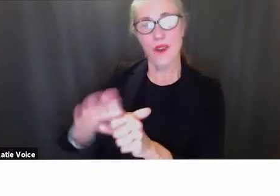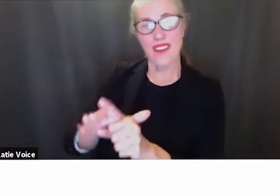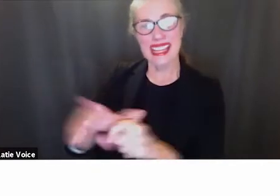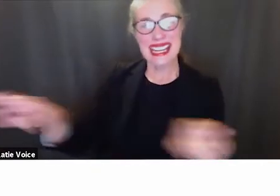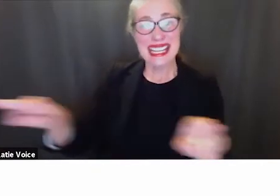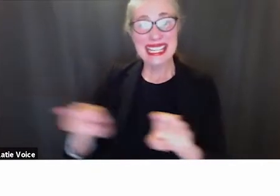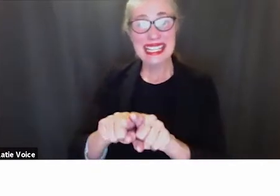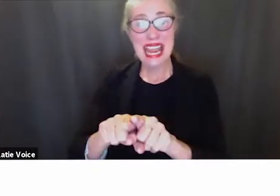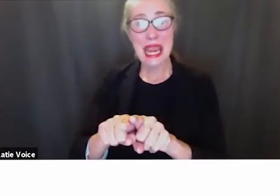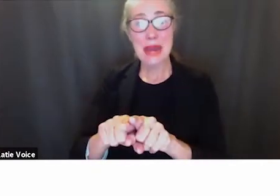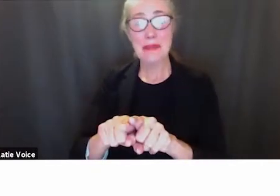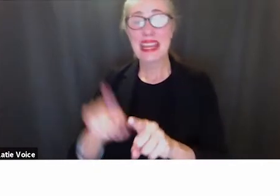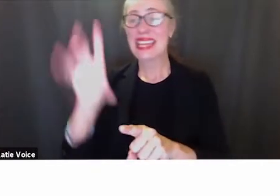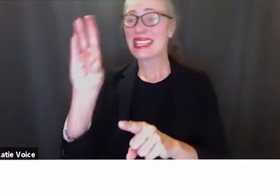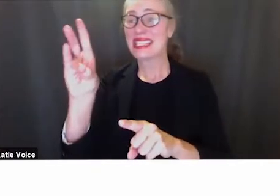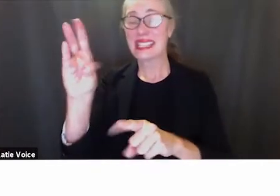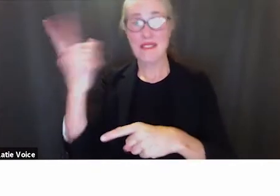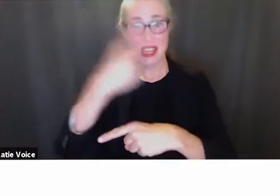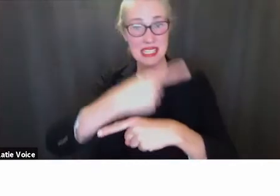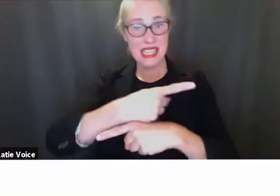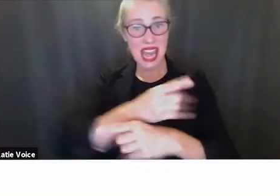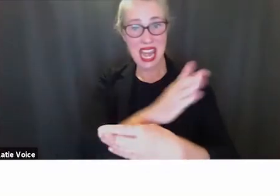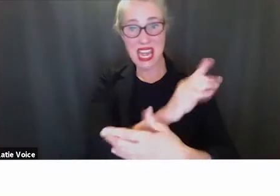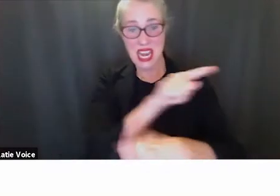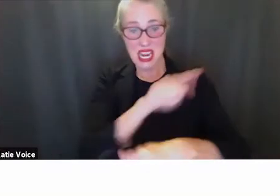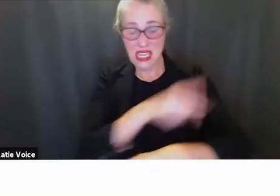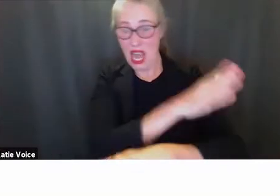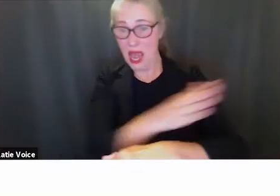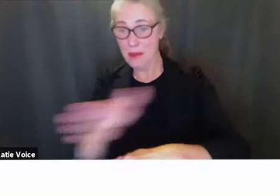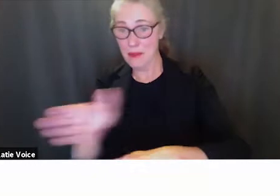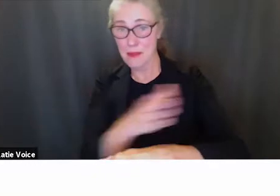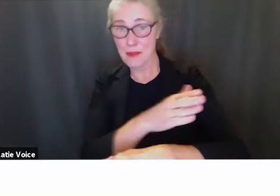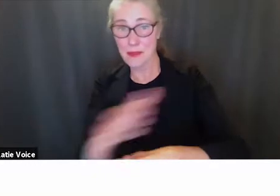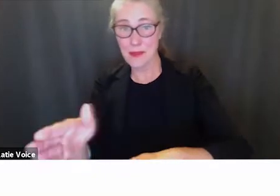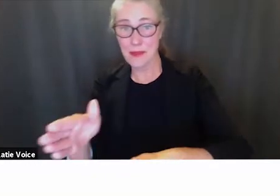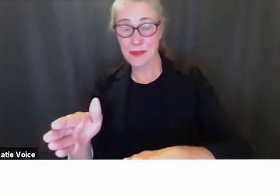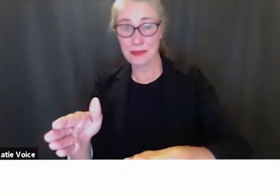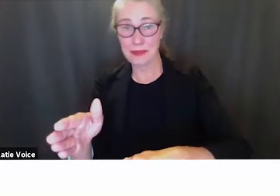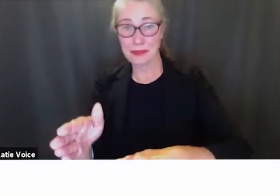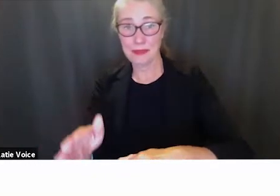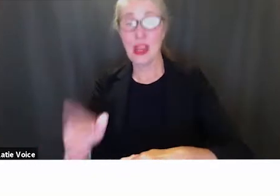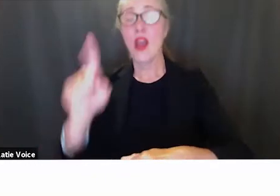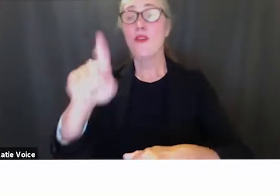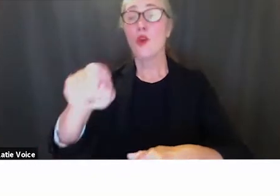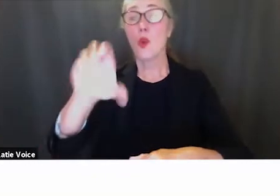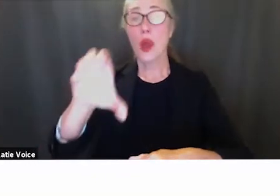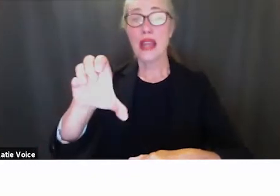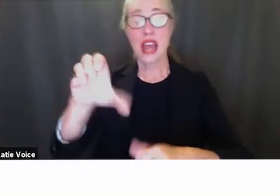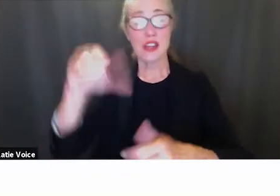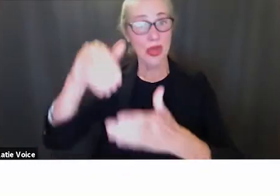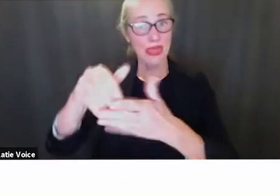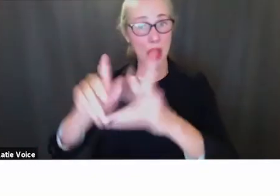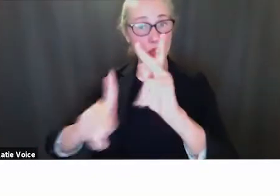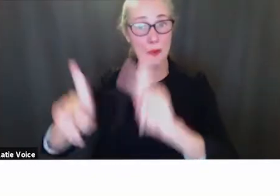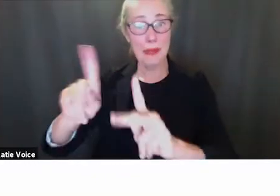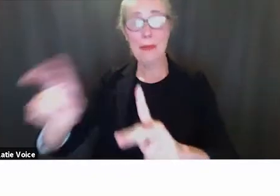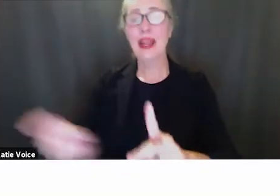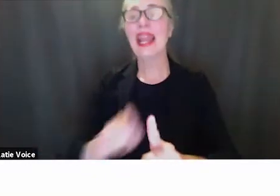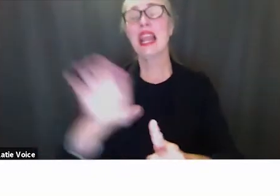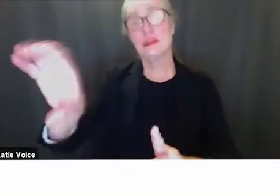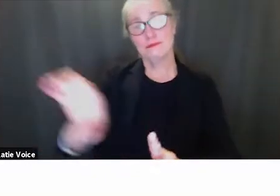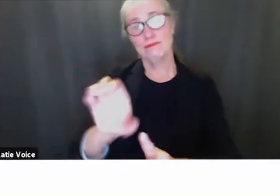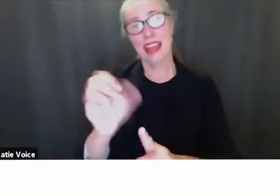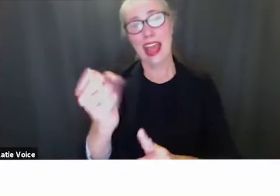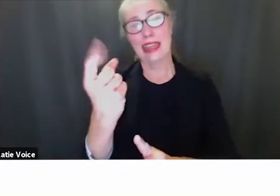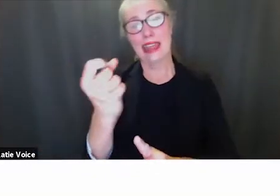average daily case rate of 11.3 cases per 100,000, while at the same time